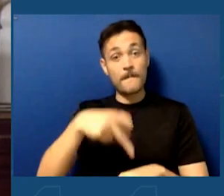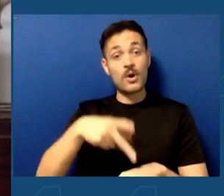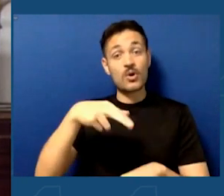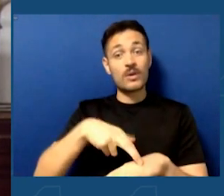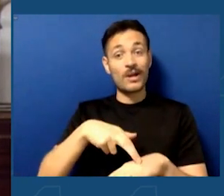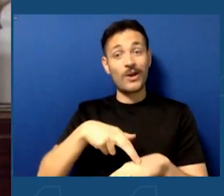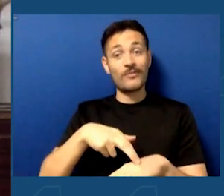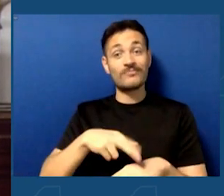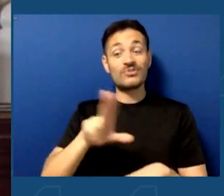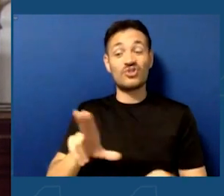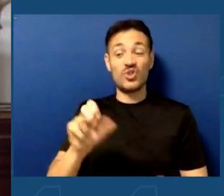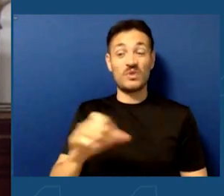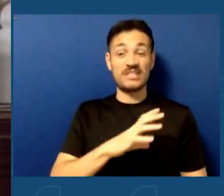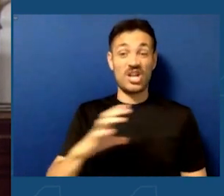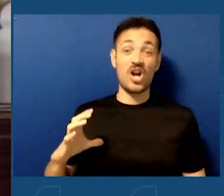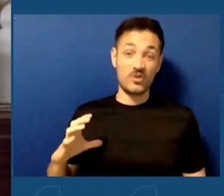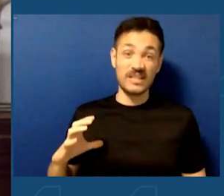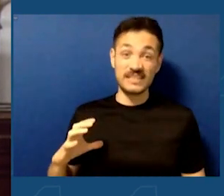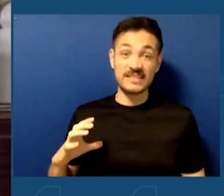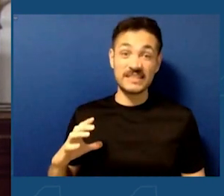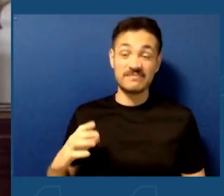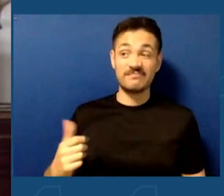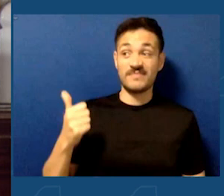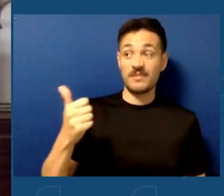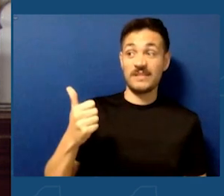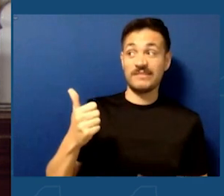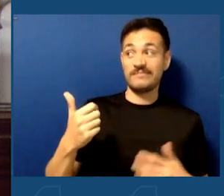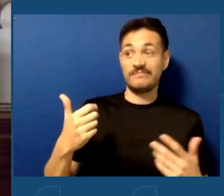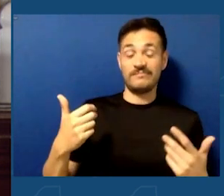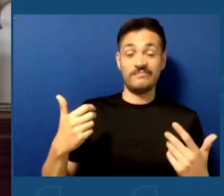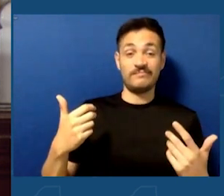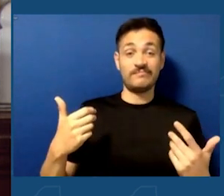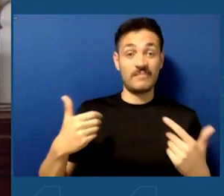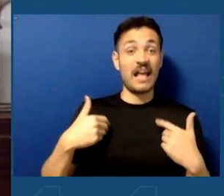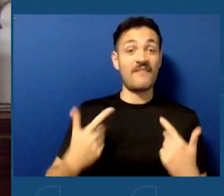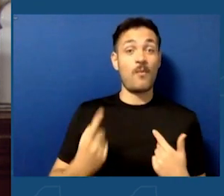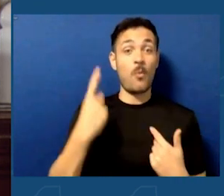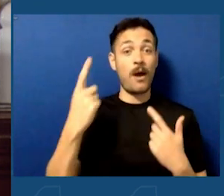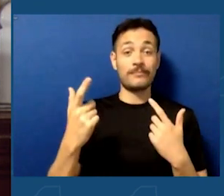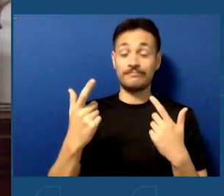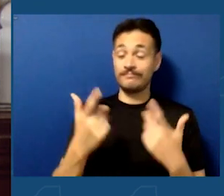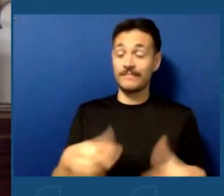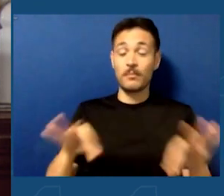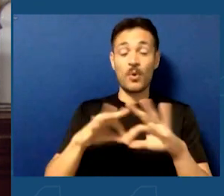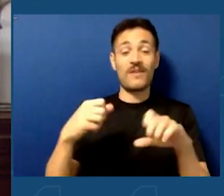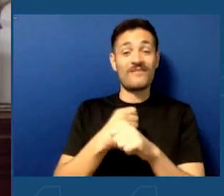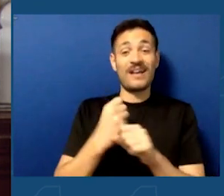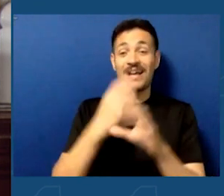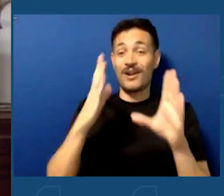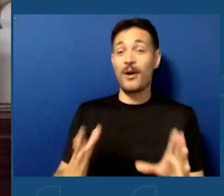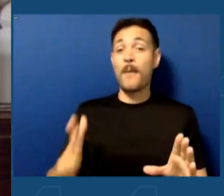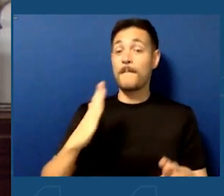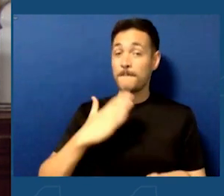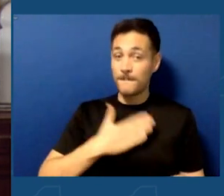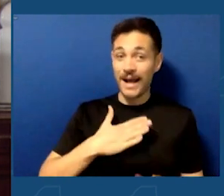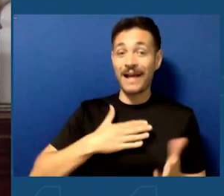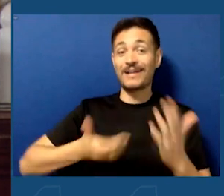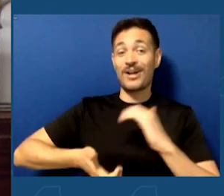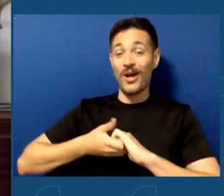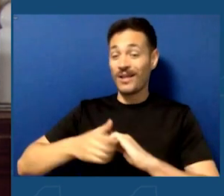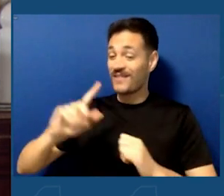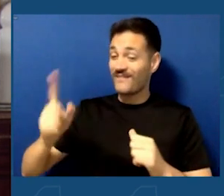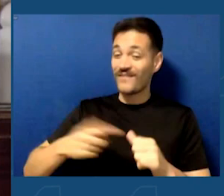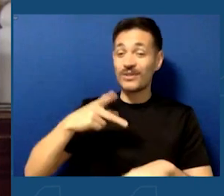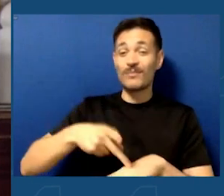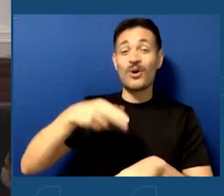giant, has no greater fighter than my colleague, the first Puerto Ricana in the United States Congress, Nidia